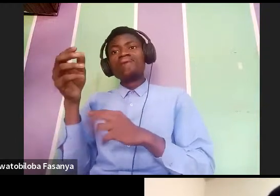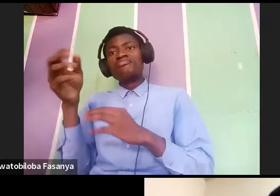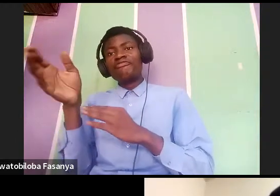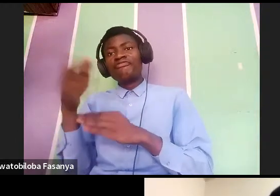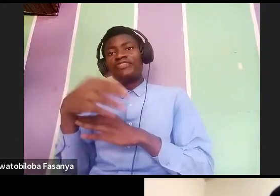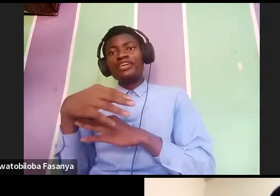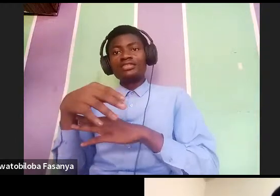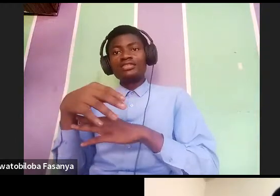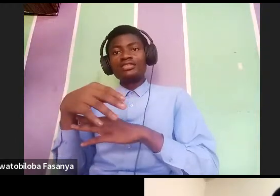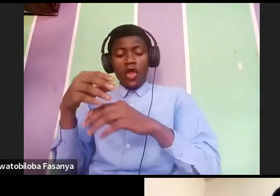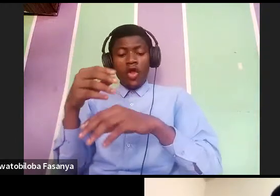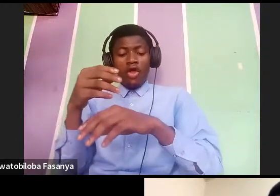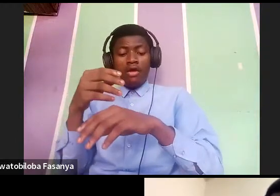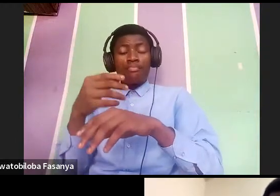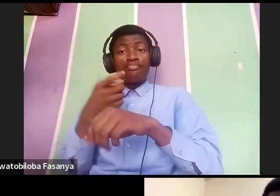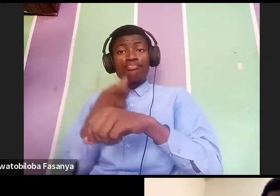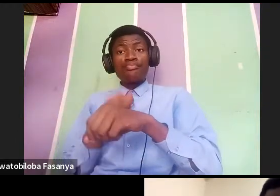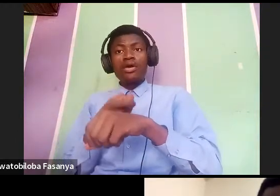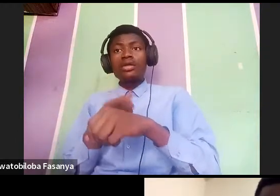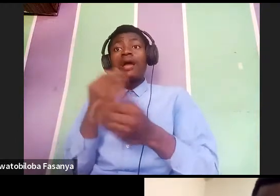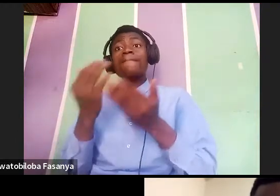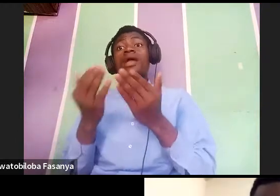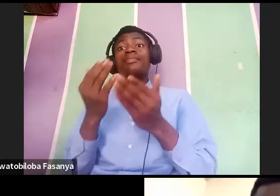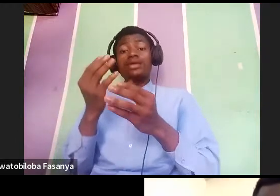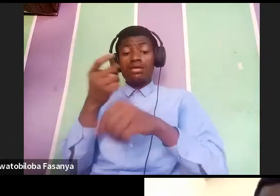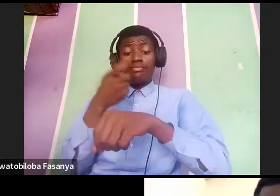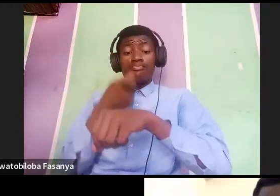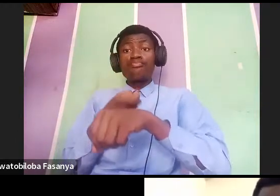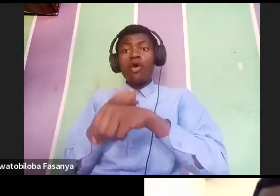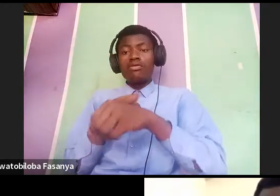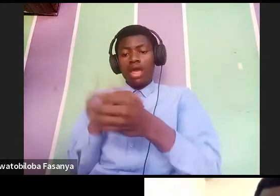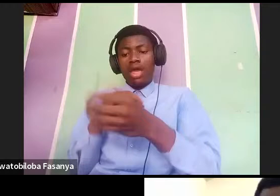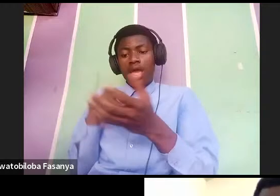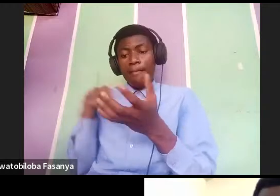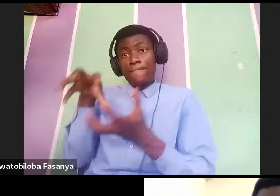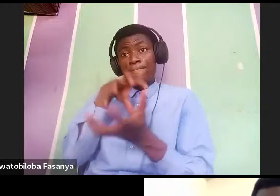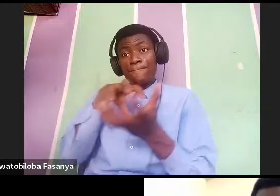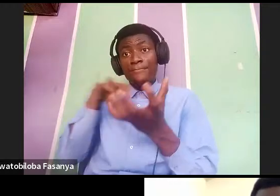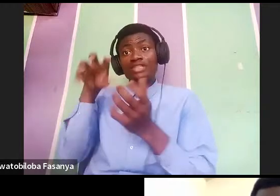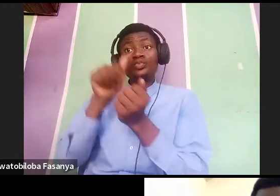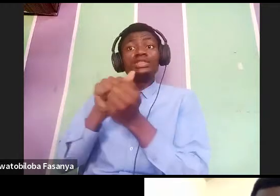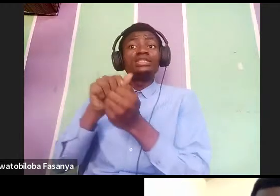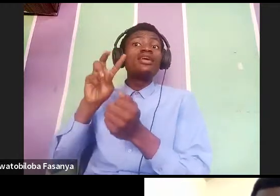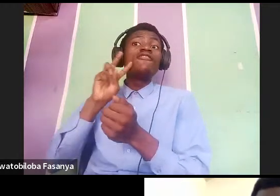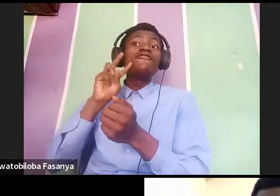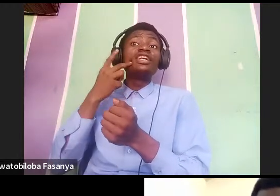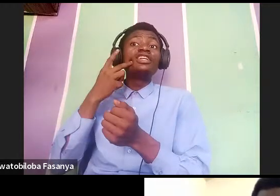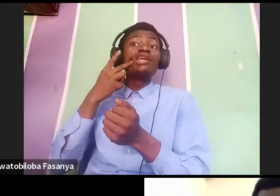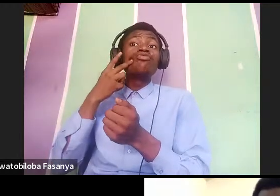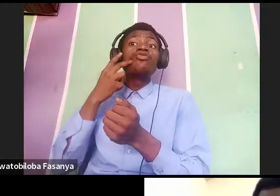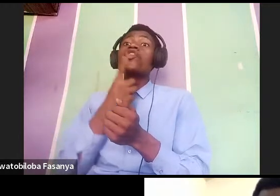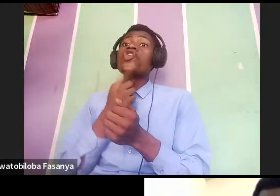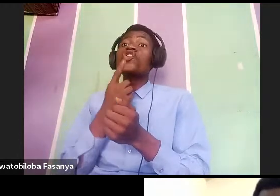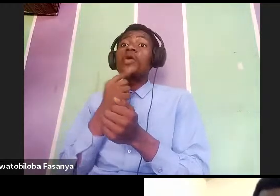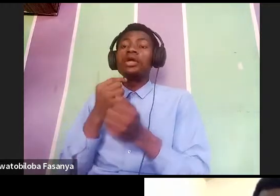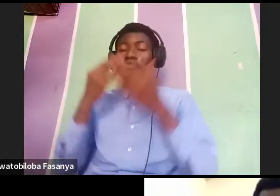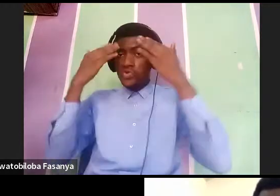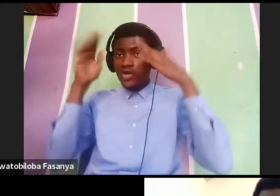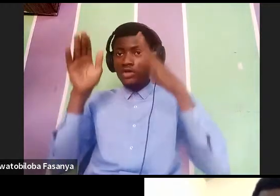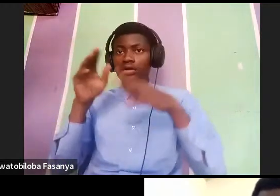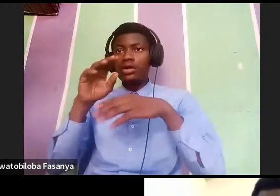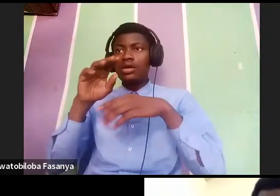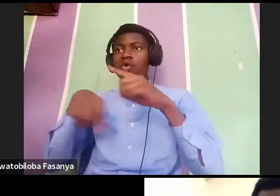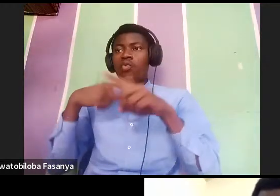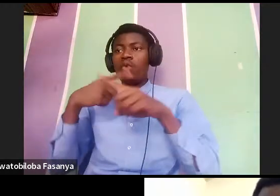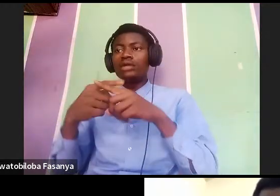been mixed with the vegetables, sometimes you don't even know when you swallow these bones, and at a point in time, of course, you